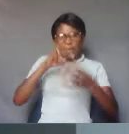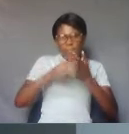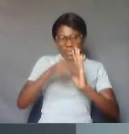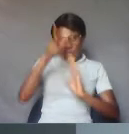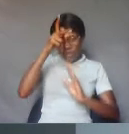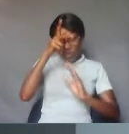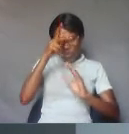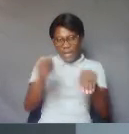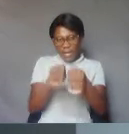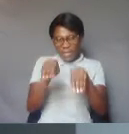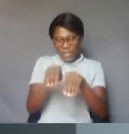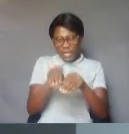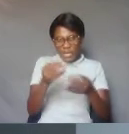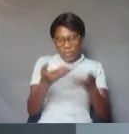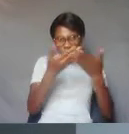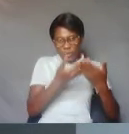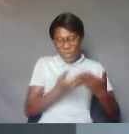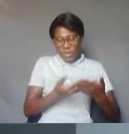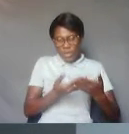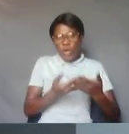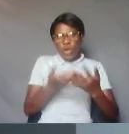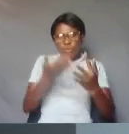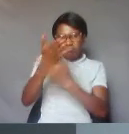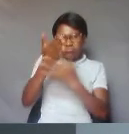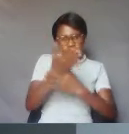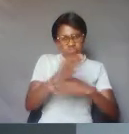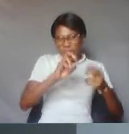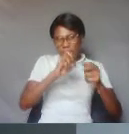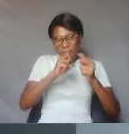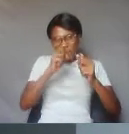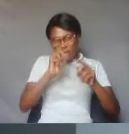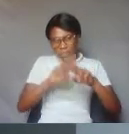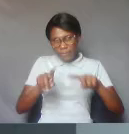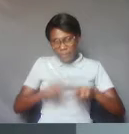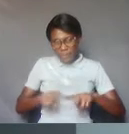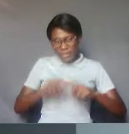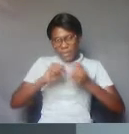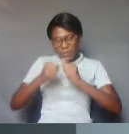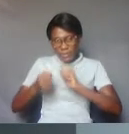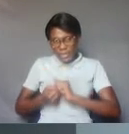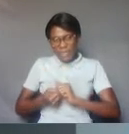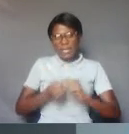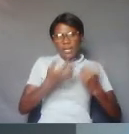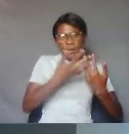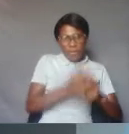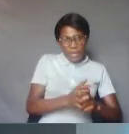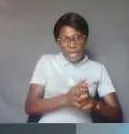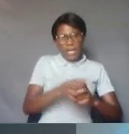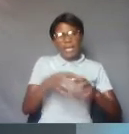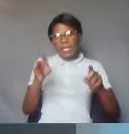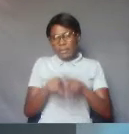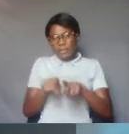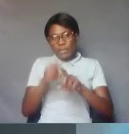and symbols that reclaim a hidden history in religion and in the presence of